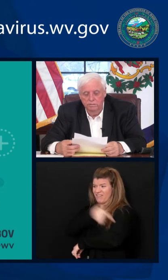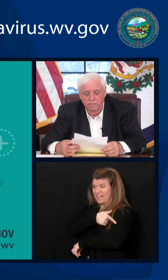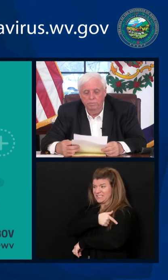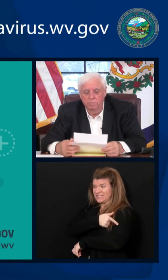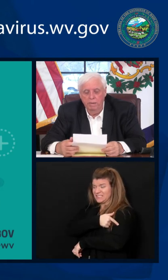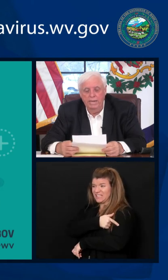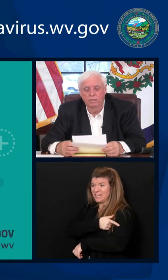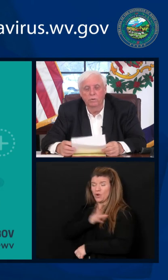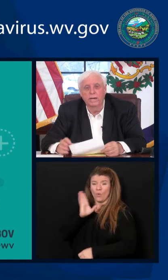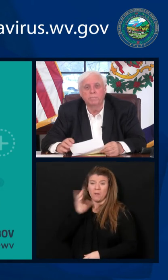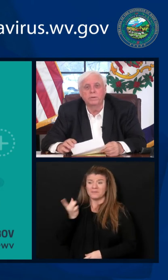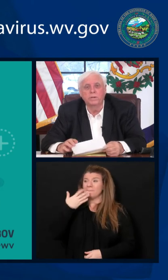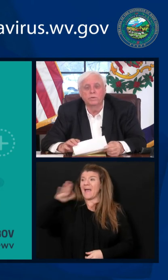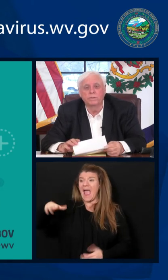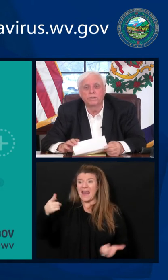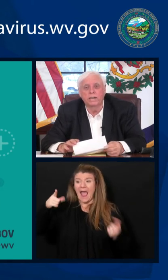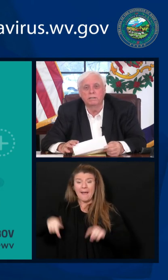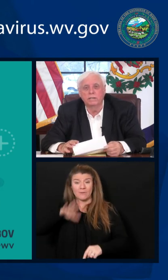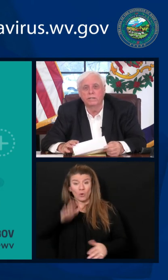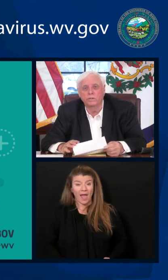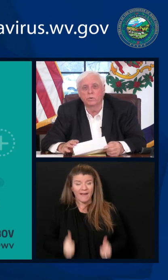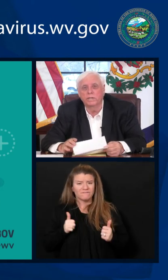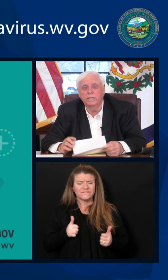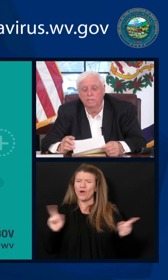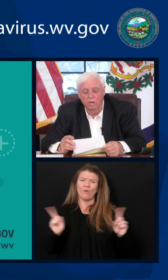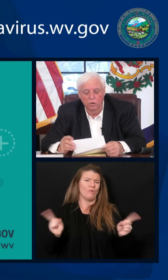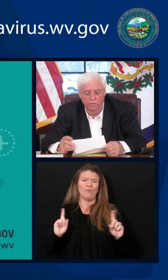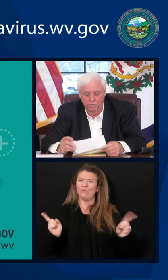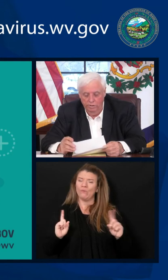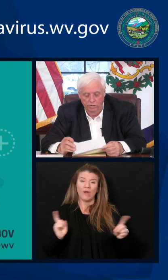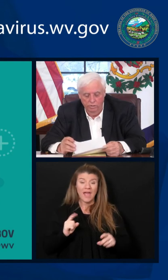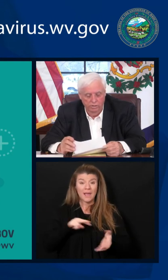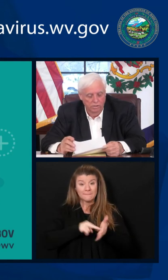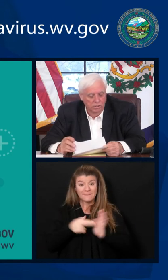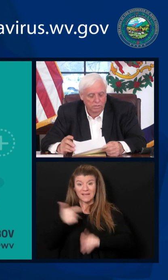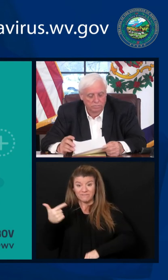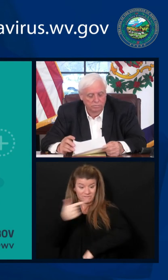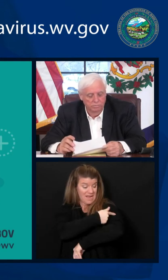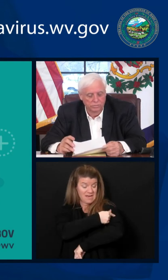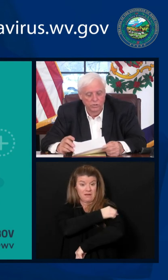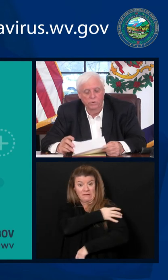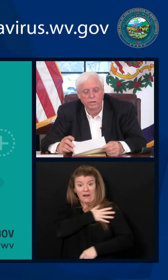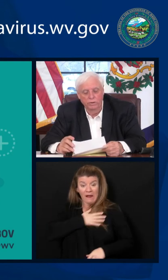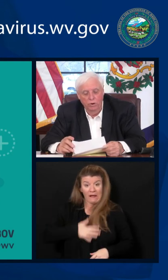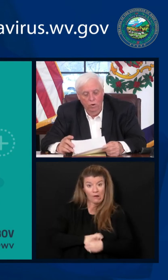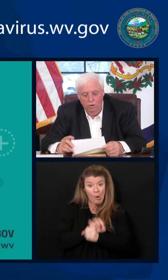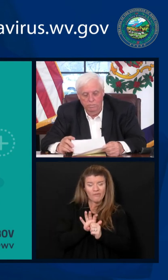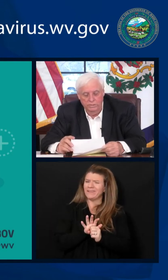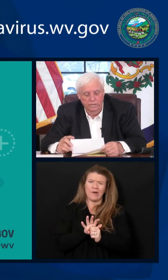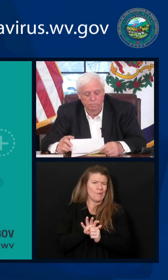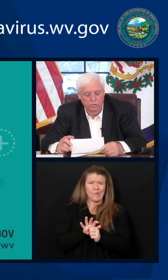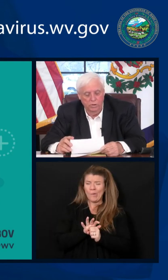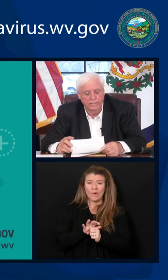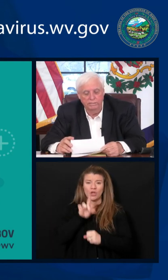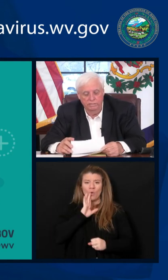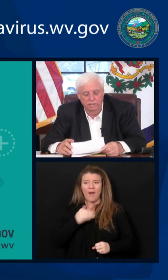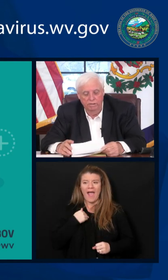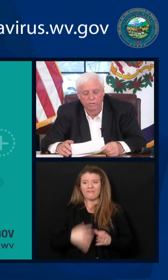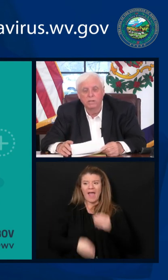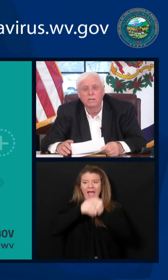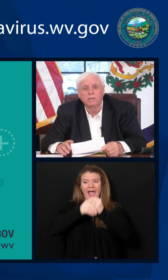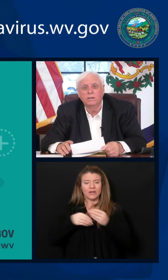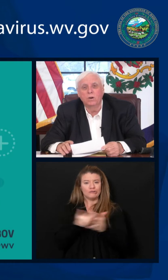that there's something bad going to happen to you with the vaccine. You're going to get COVID, or you're going to grow another arm or some crazy